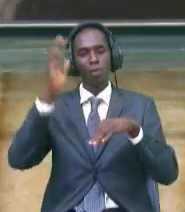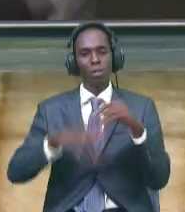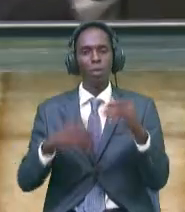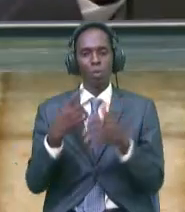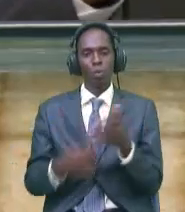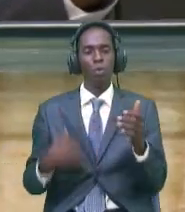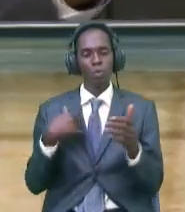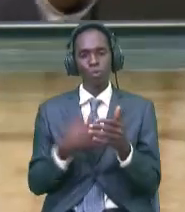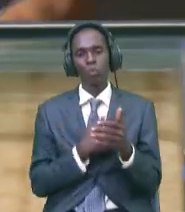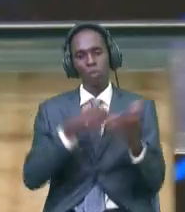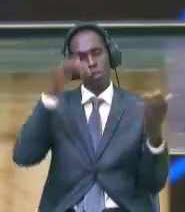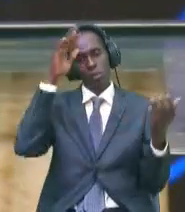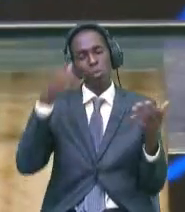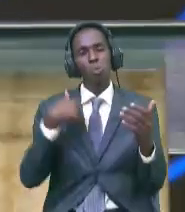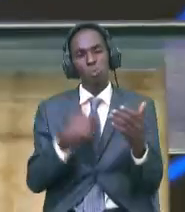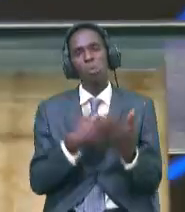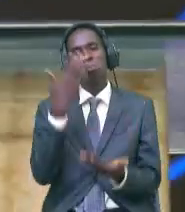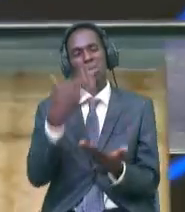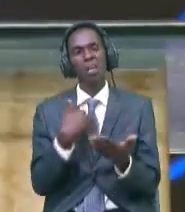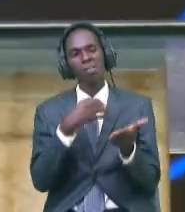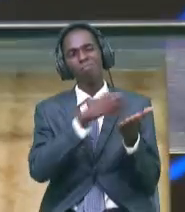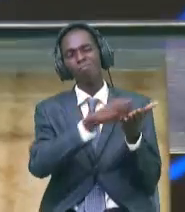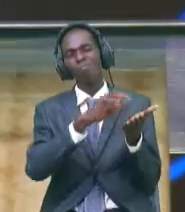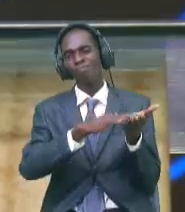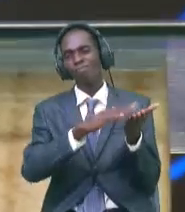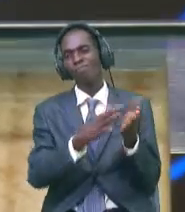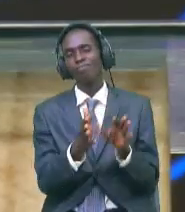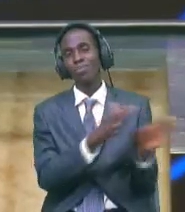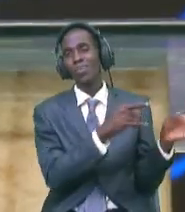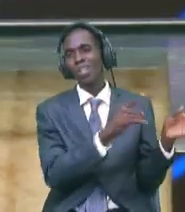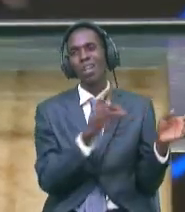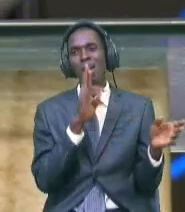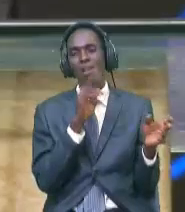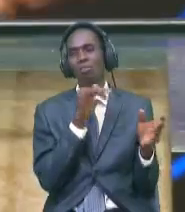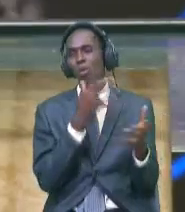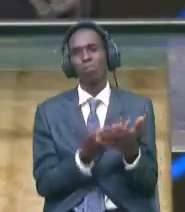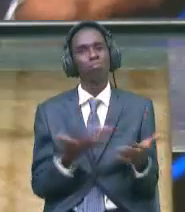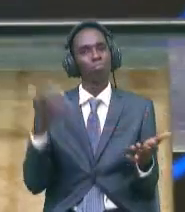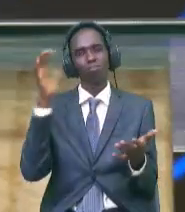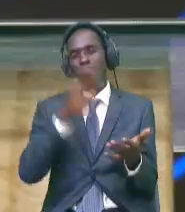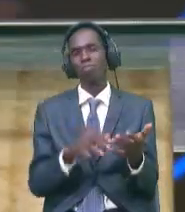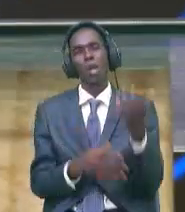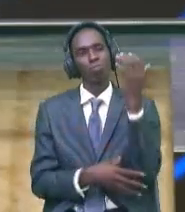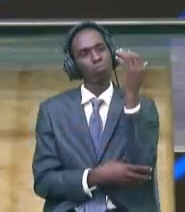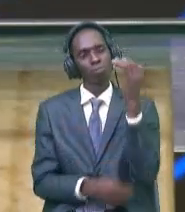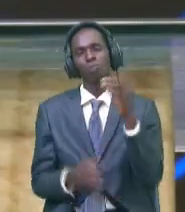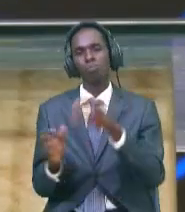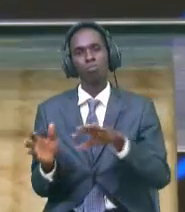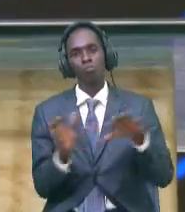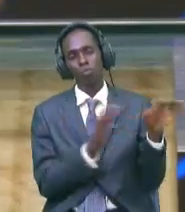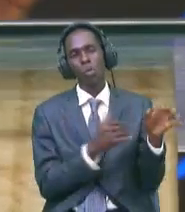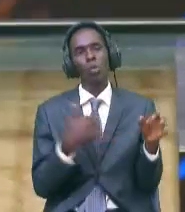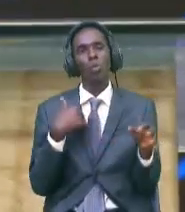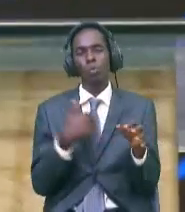have excused them. We know their condition. We know their poverty. And we know the pressure on them. We would not